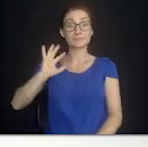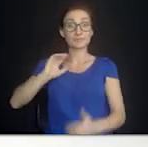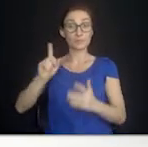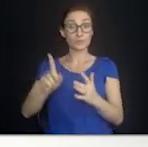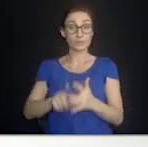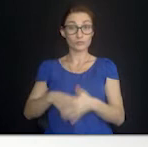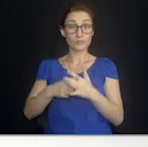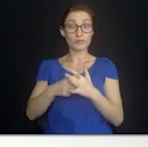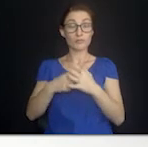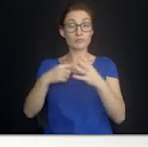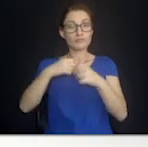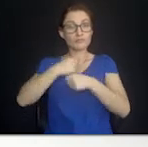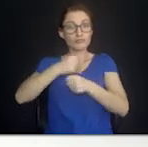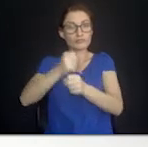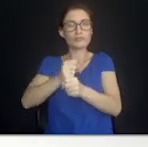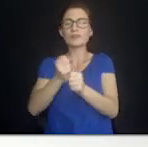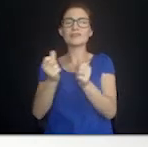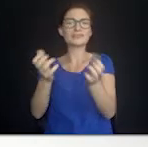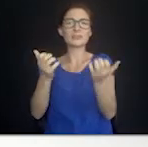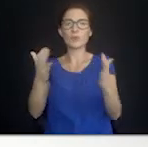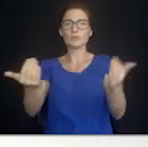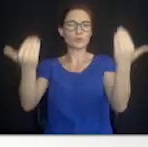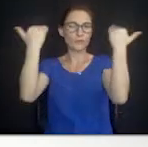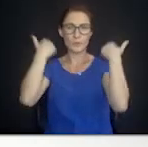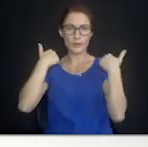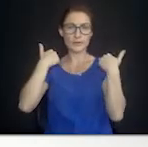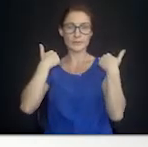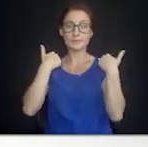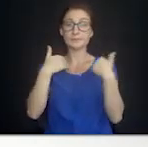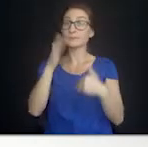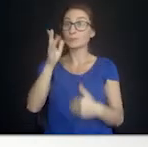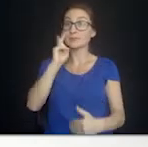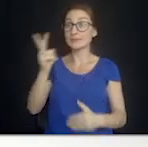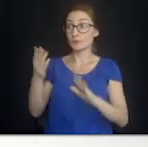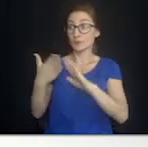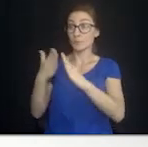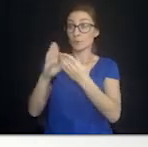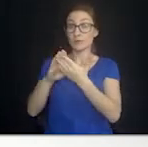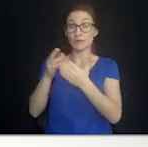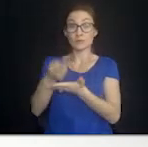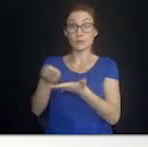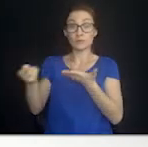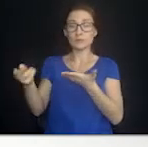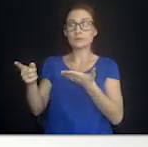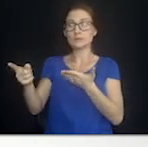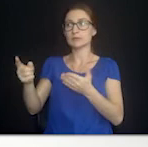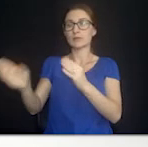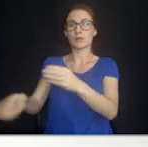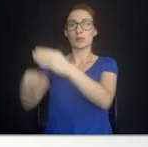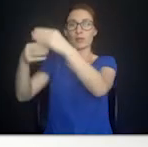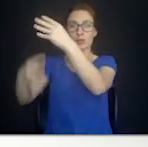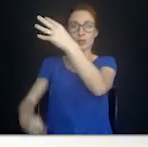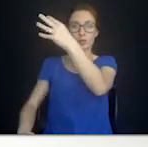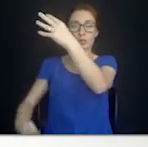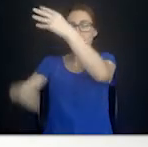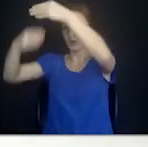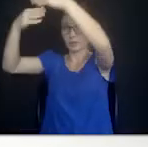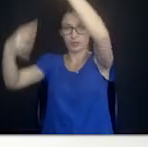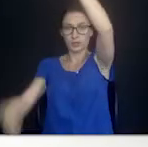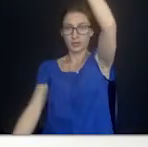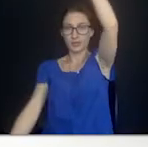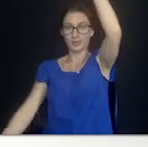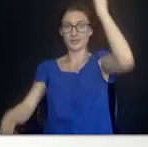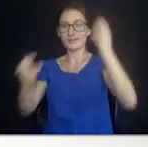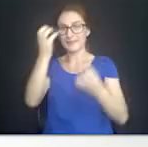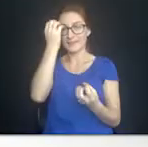we created the database, we didn't want it to be overwhelming, because you'll see with our community resource directory, it has a